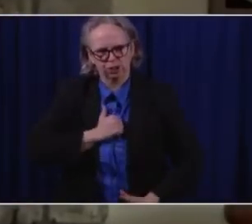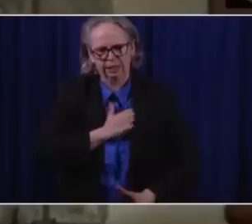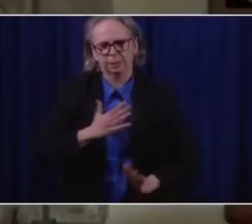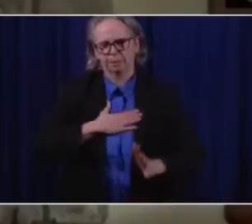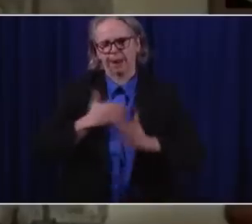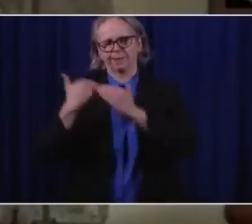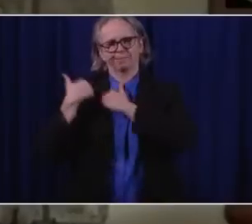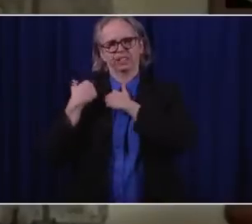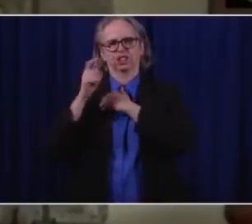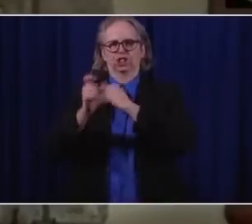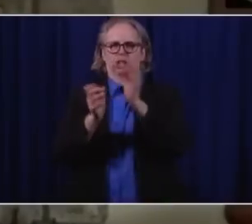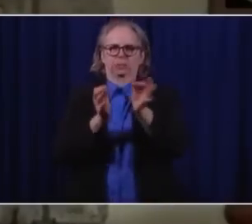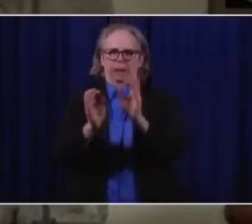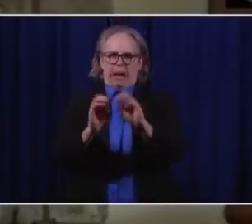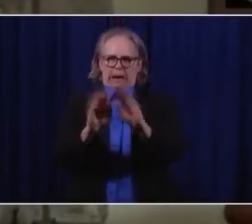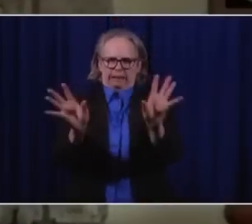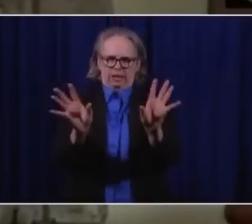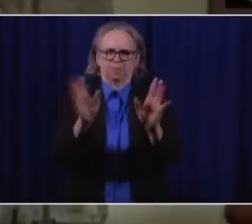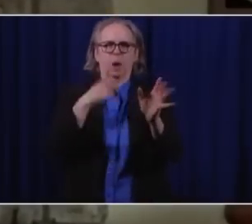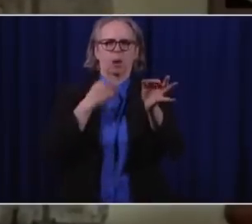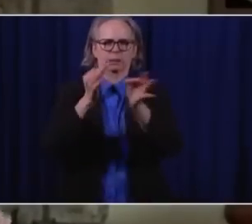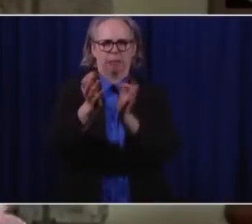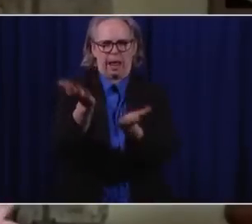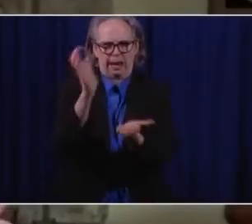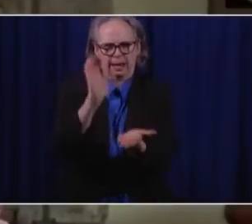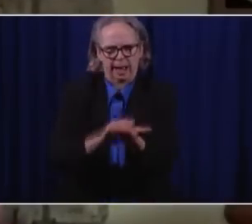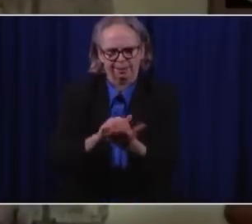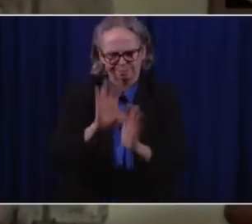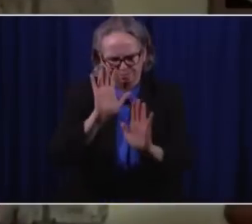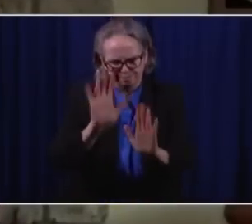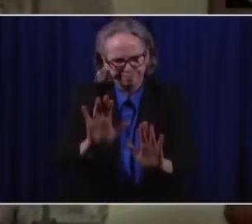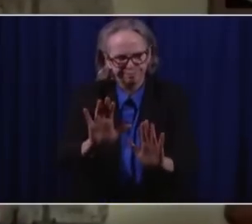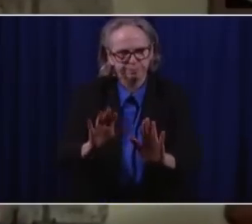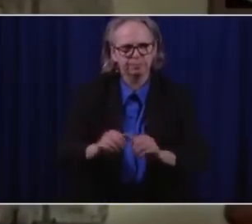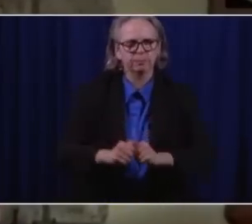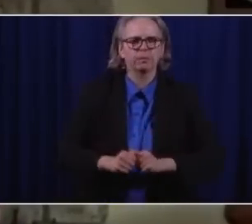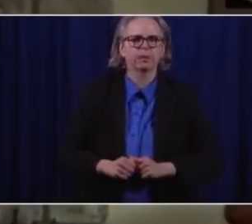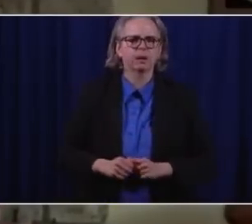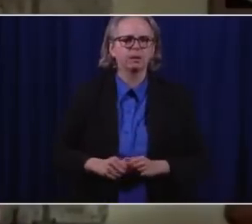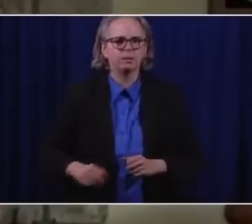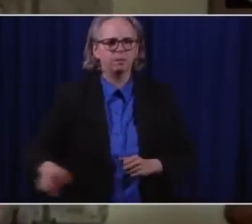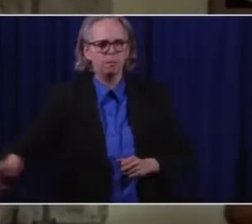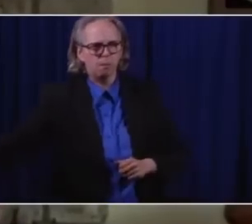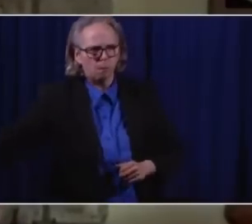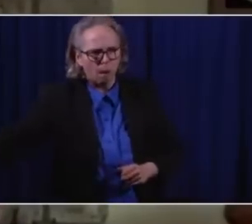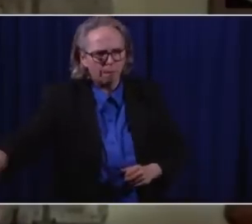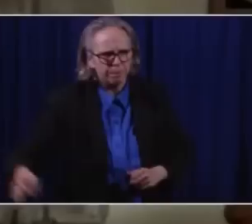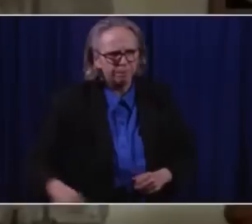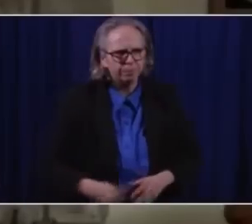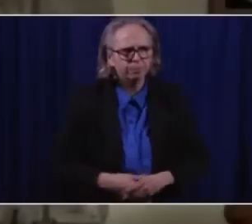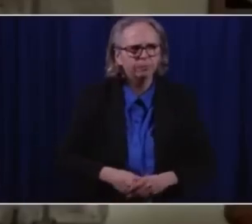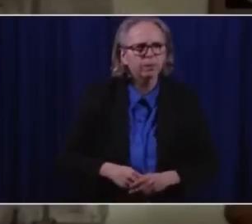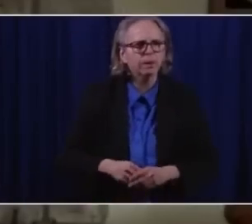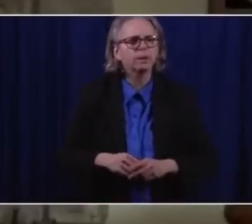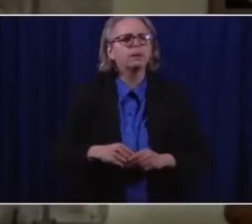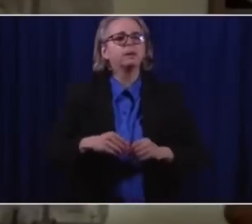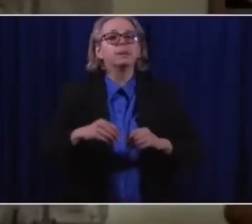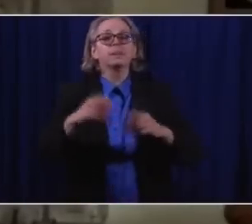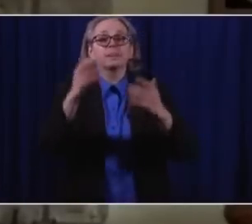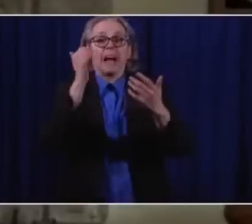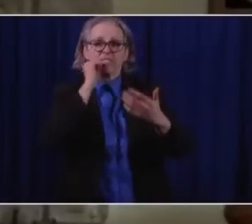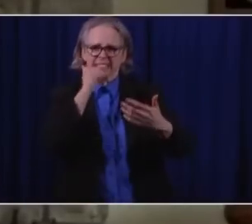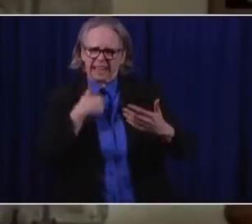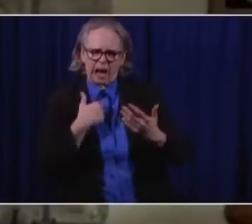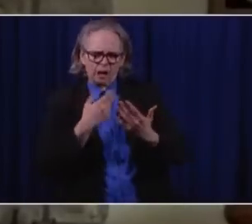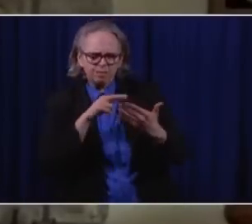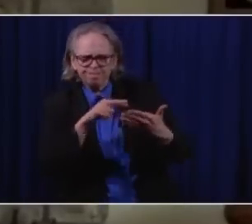seeing antigens tests, and I've watched them because I get my chart every day, and they've really kicked up. But throughout this, it's